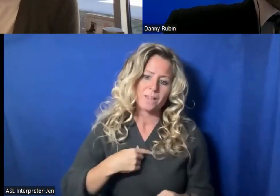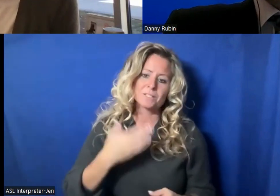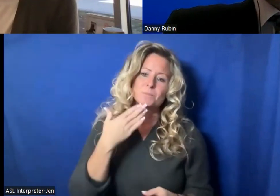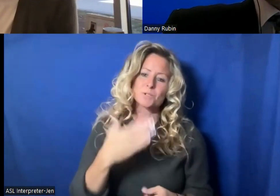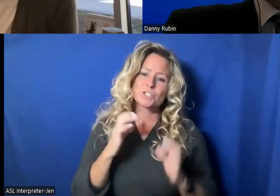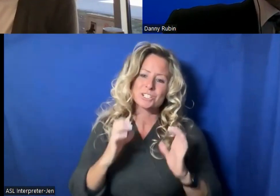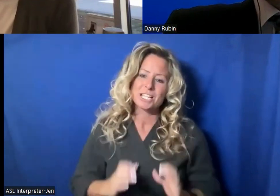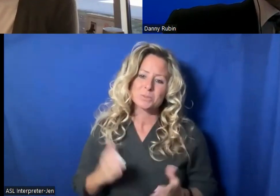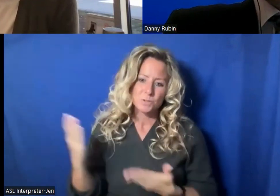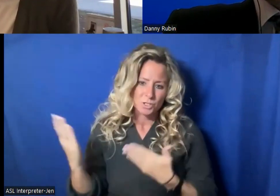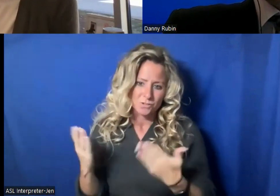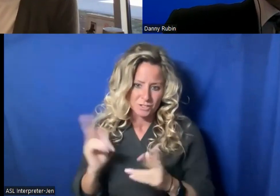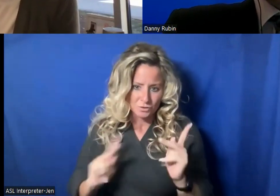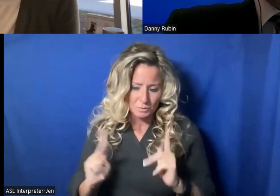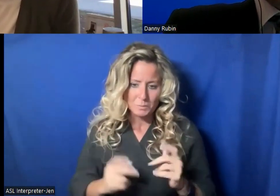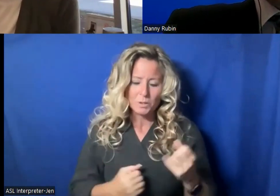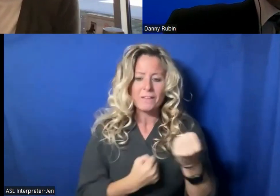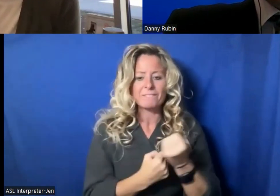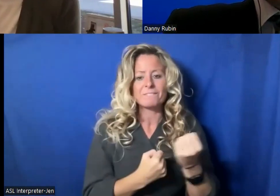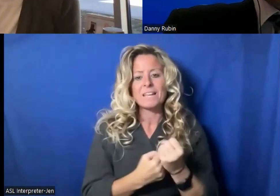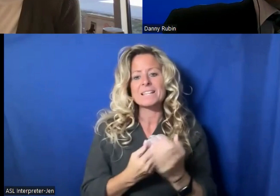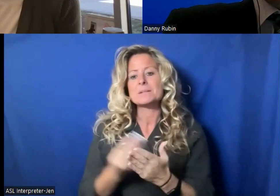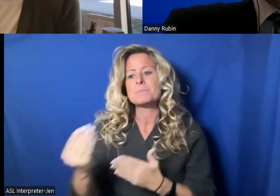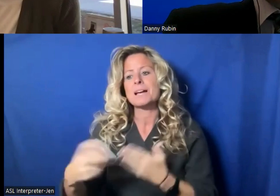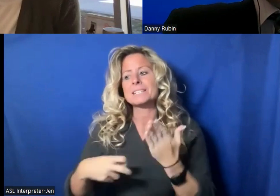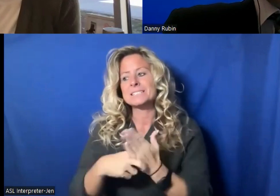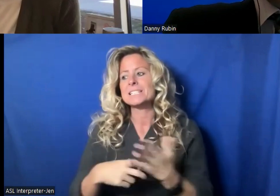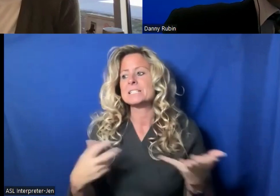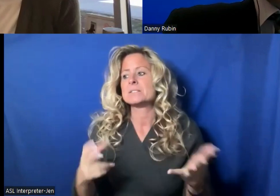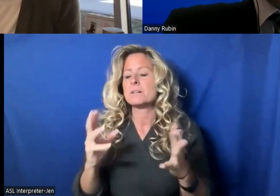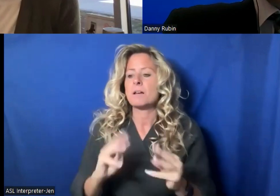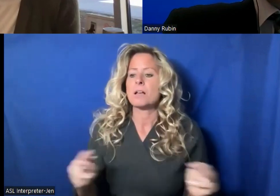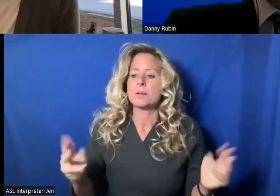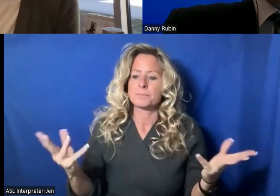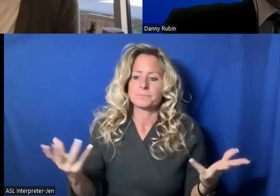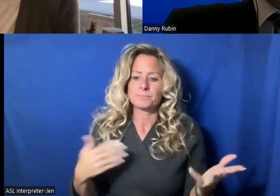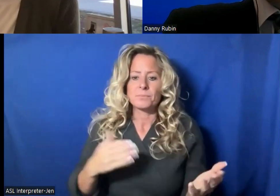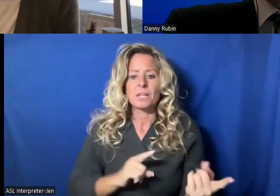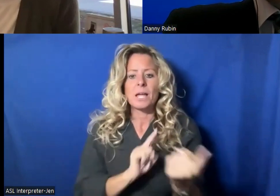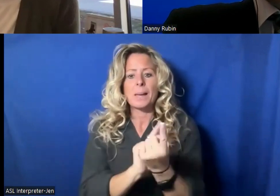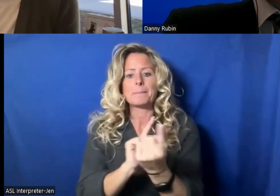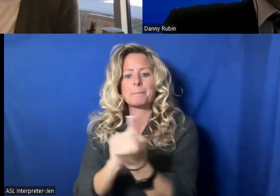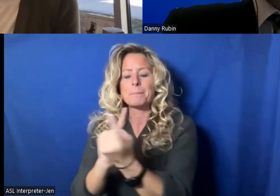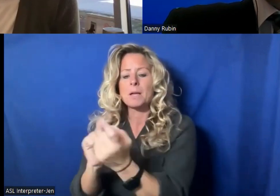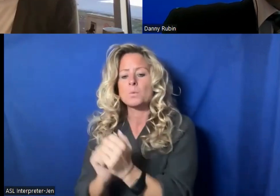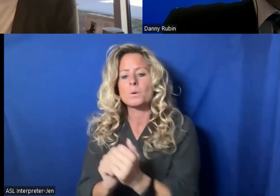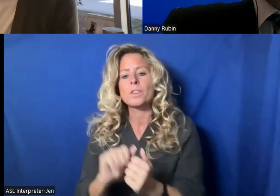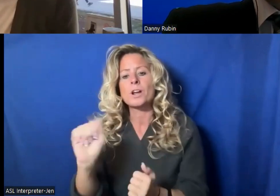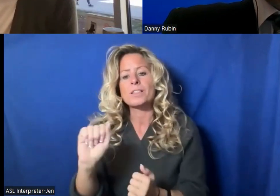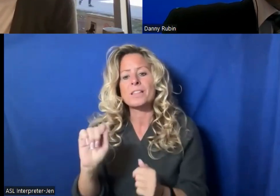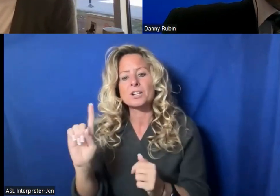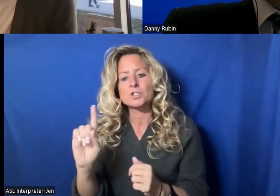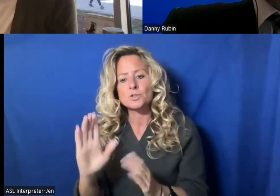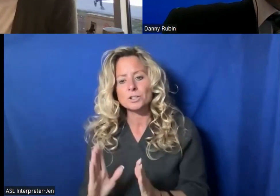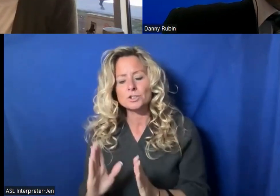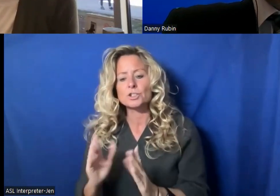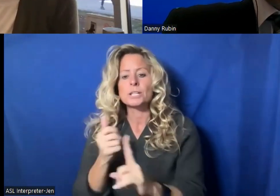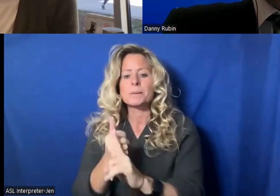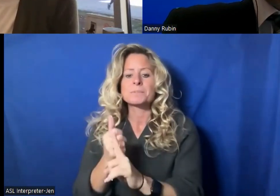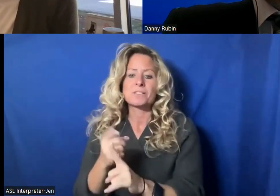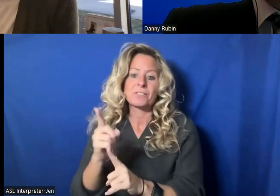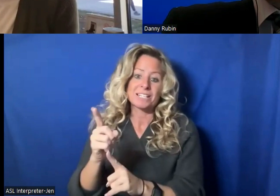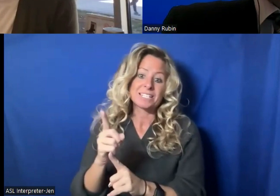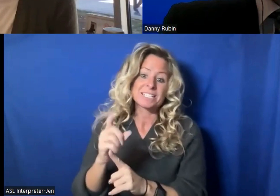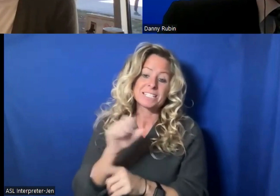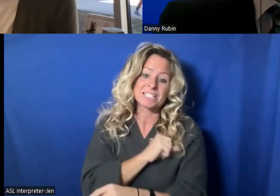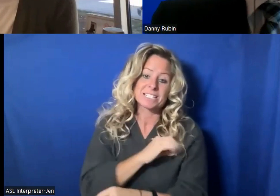customer service for people and fans that are trying to buy tickets. I met with our AD and his staff talking about